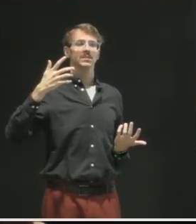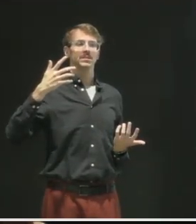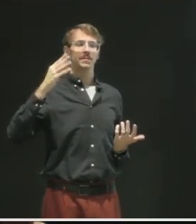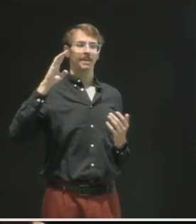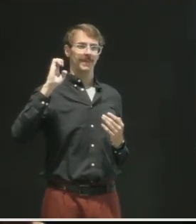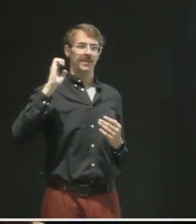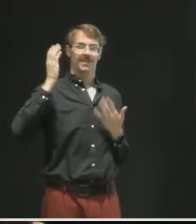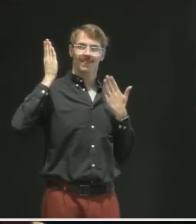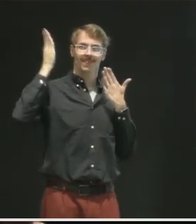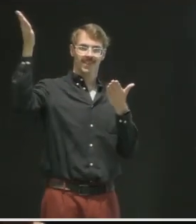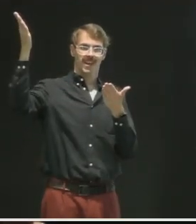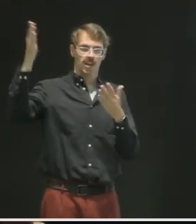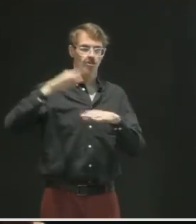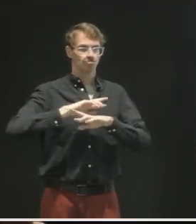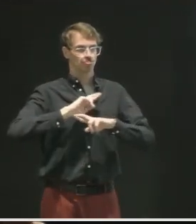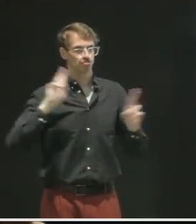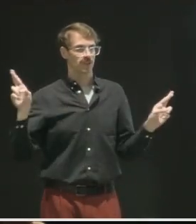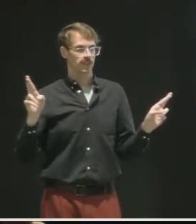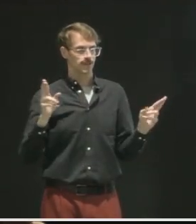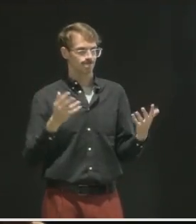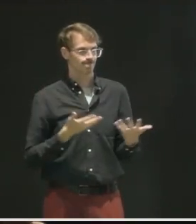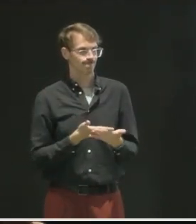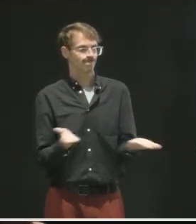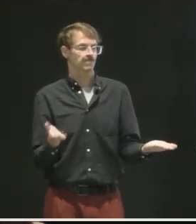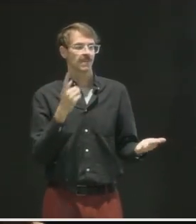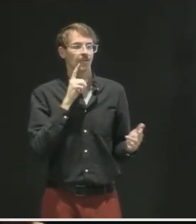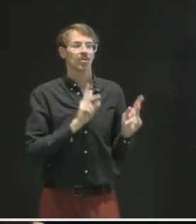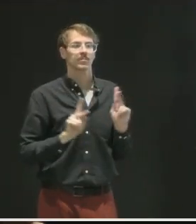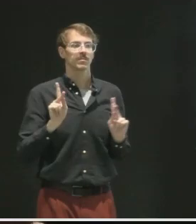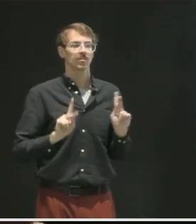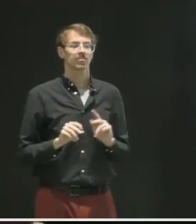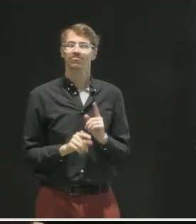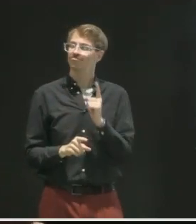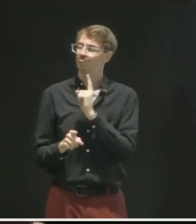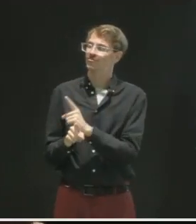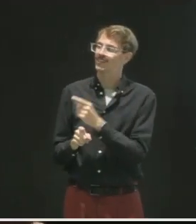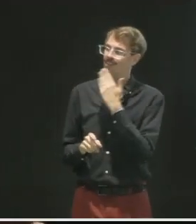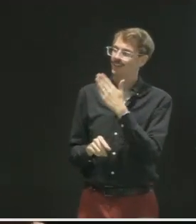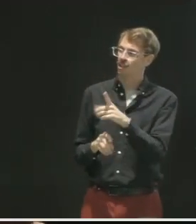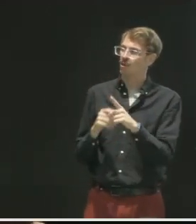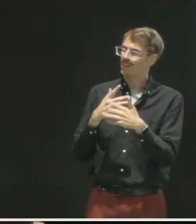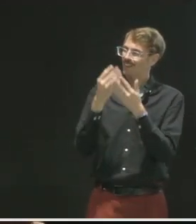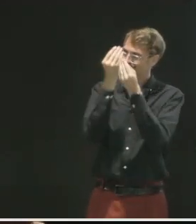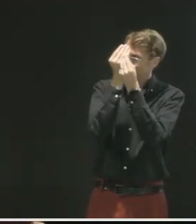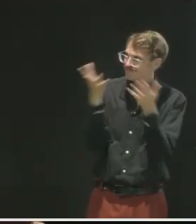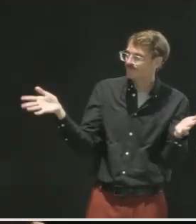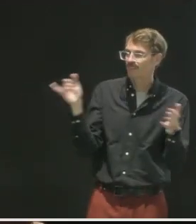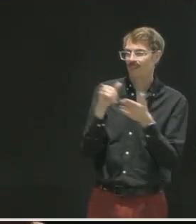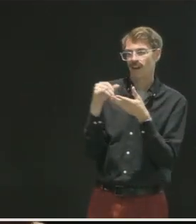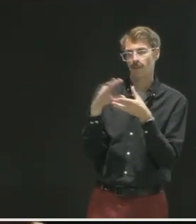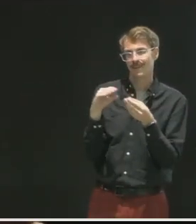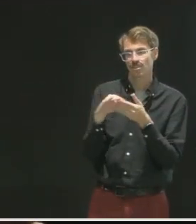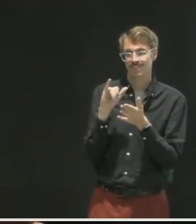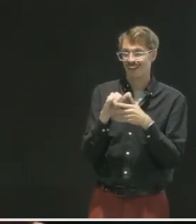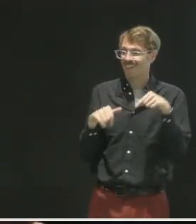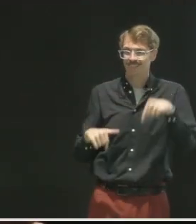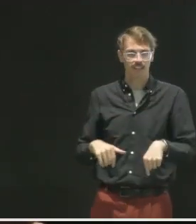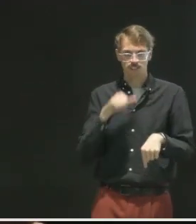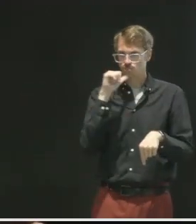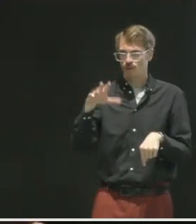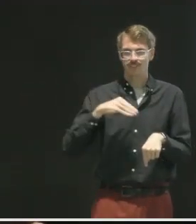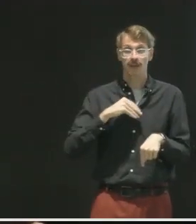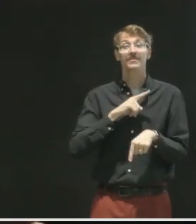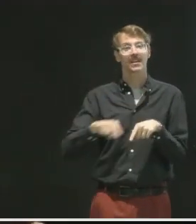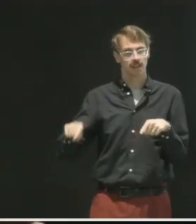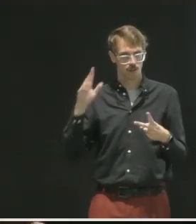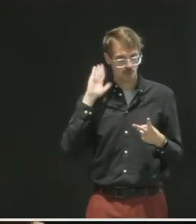available for their people. Yeah. Yeah. Thank you. And it sends a message that it's not acceptable, Yeah. but that you will care for